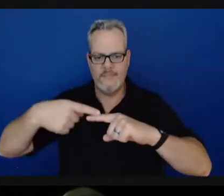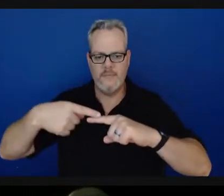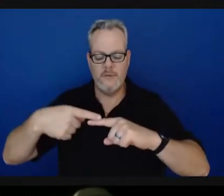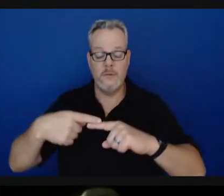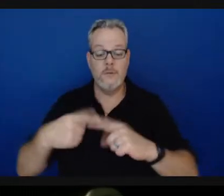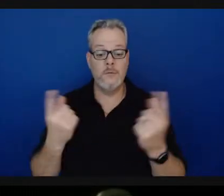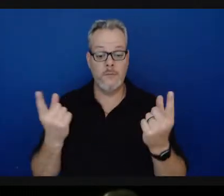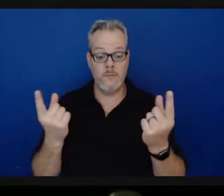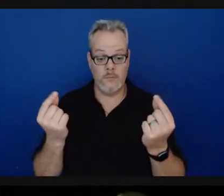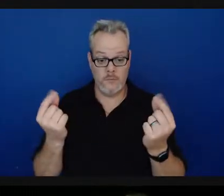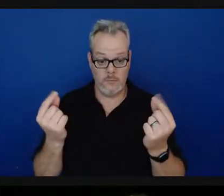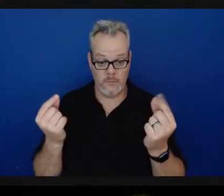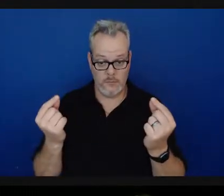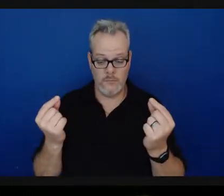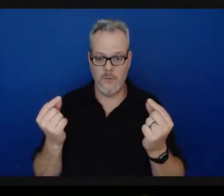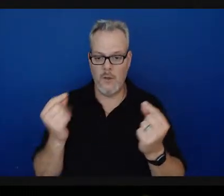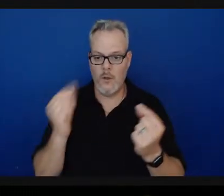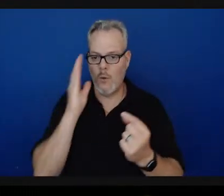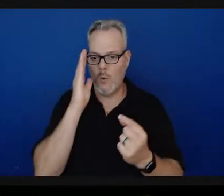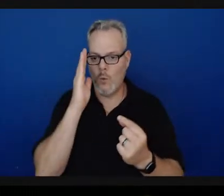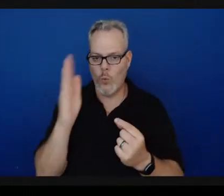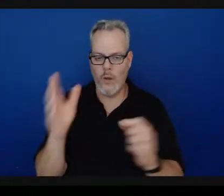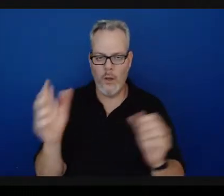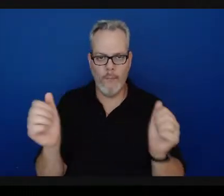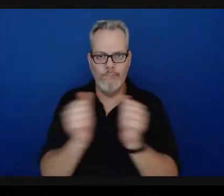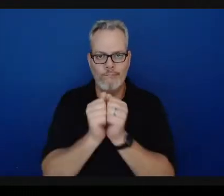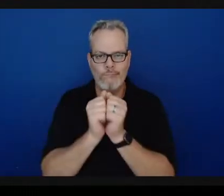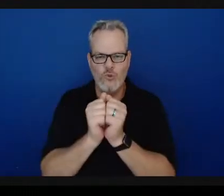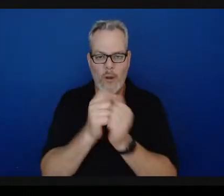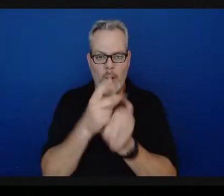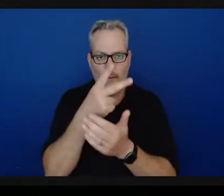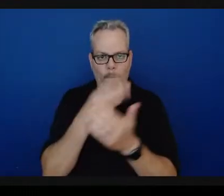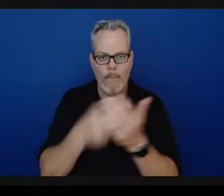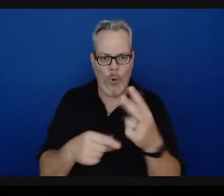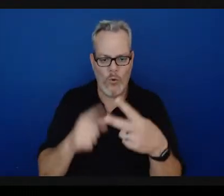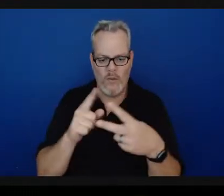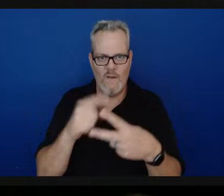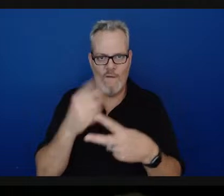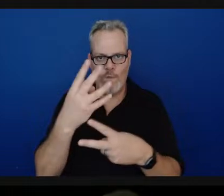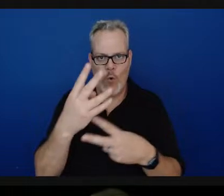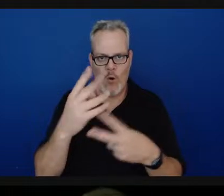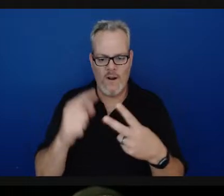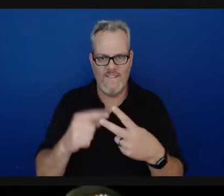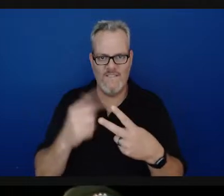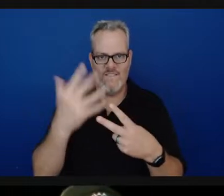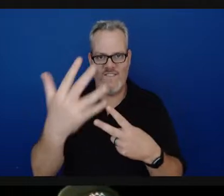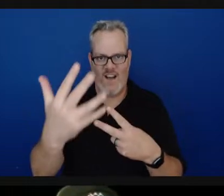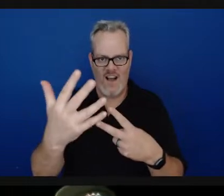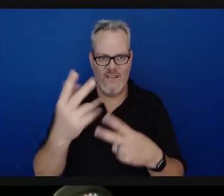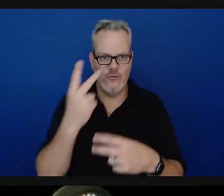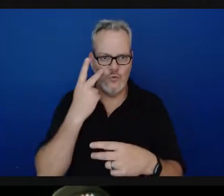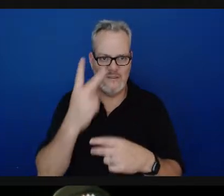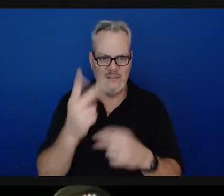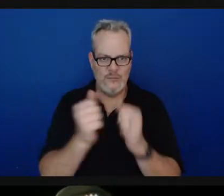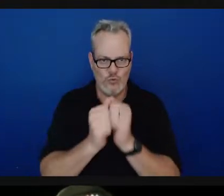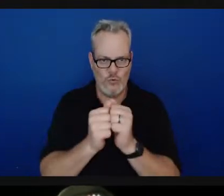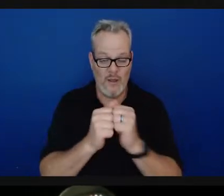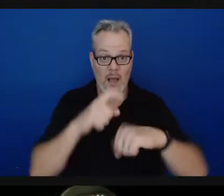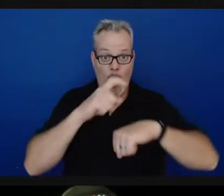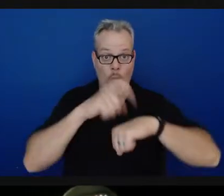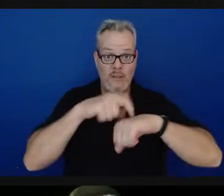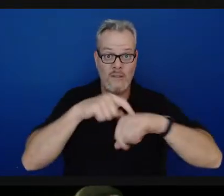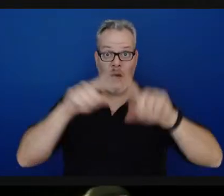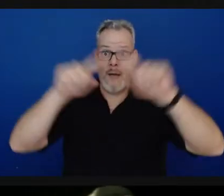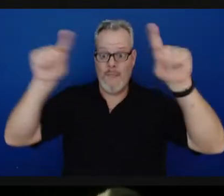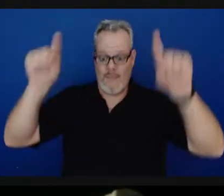put together both of the last two episodes, and that gives us a little bit more reference. So our time starts here back